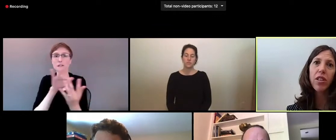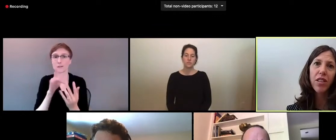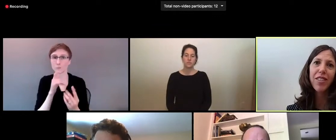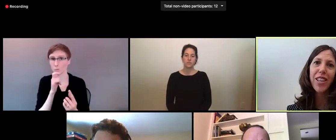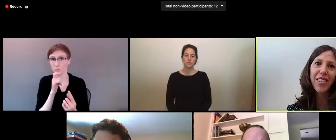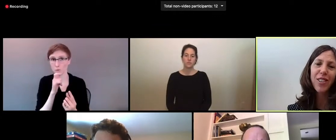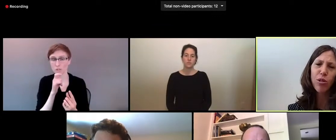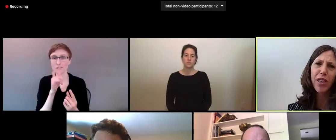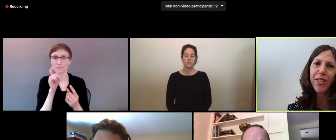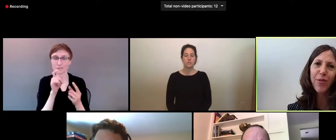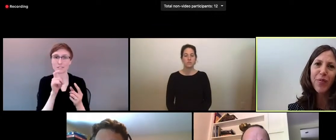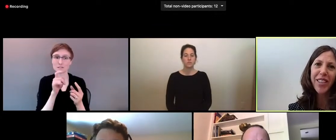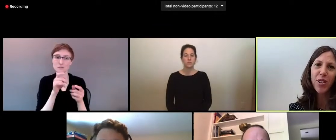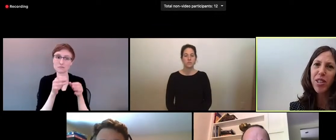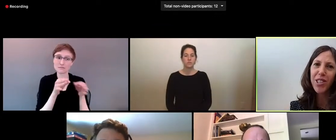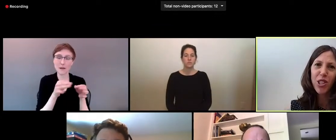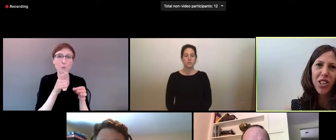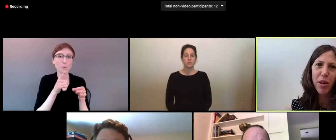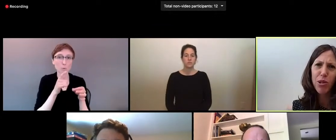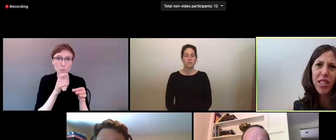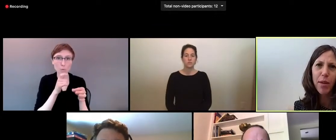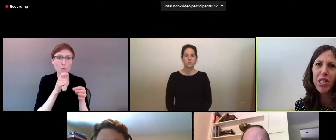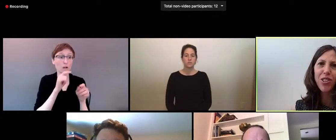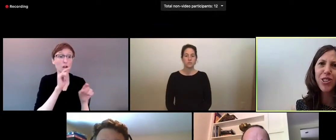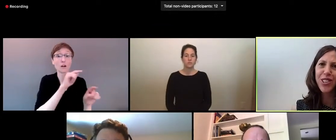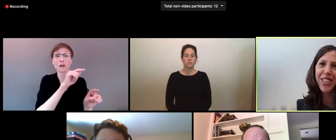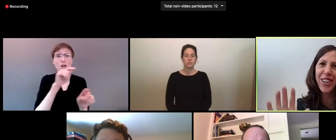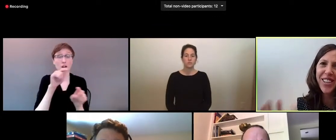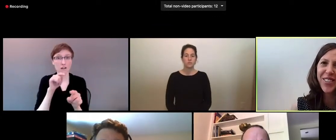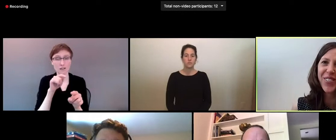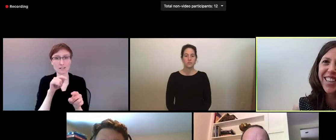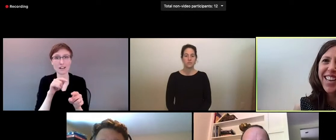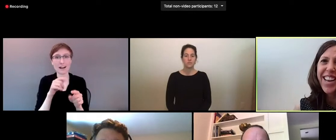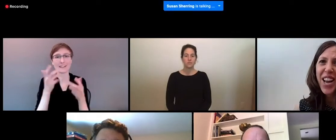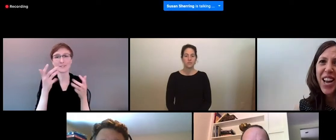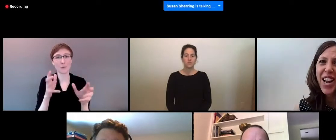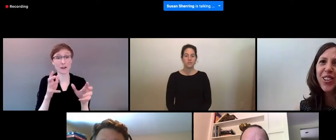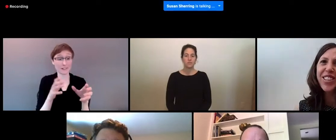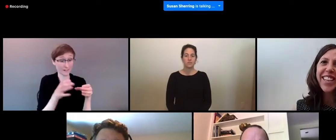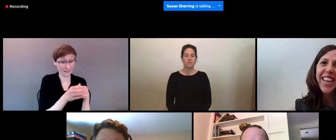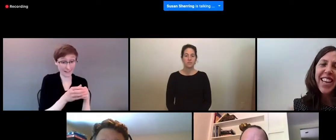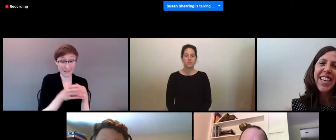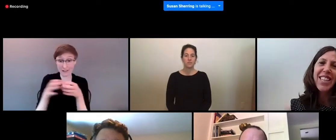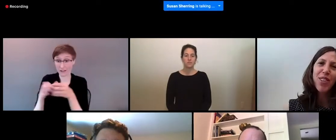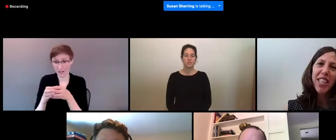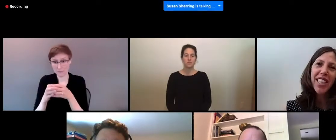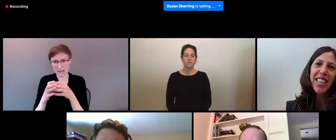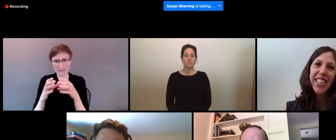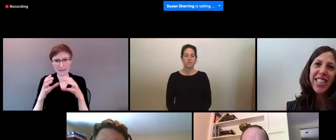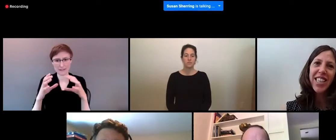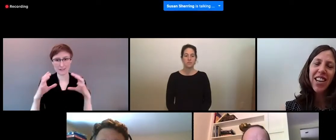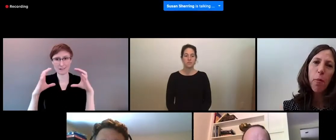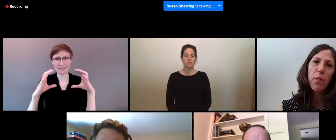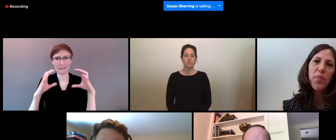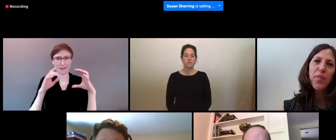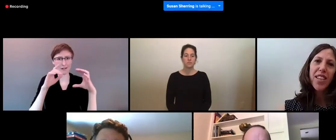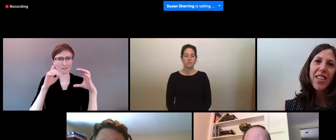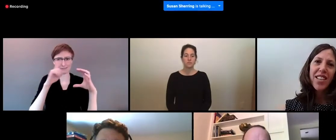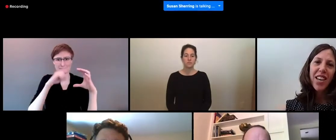open-ended circle. And, you know, I don't know, I'm going to start talking about semicircles. I don't know. You know, like, it really